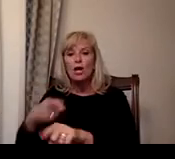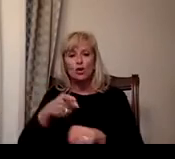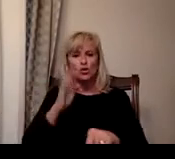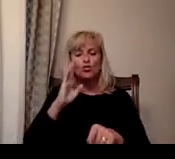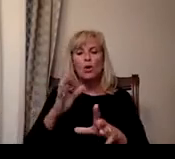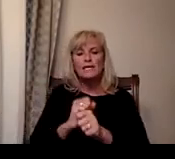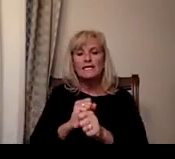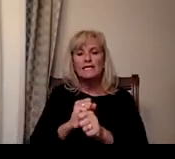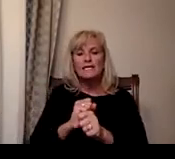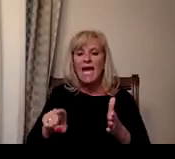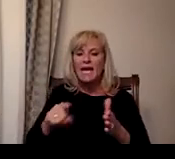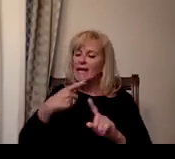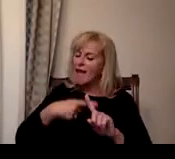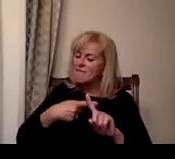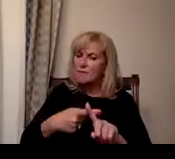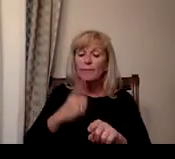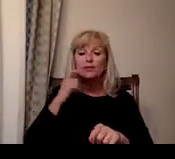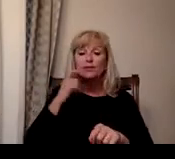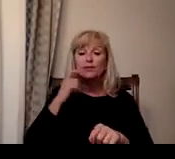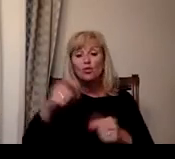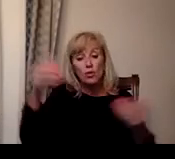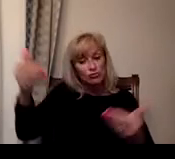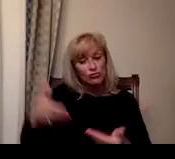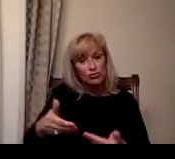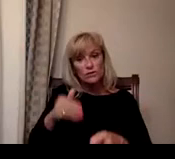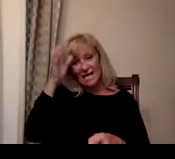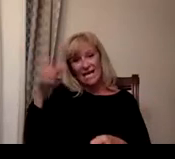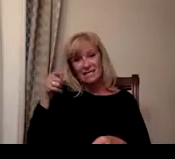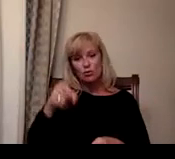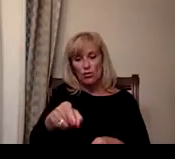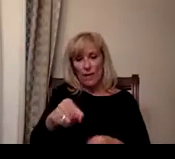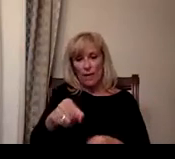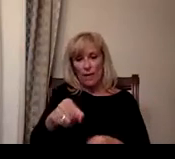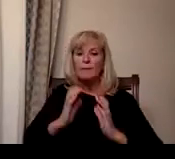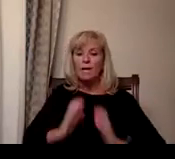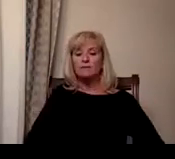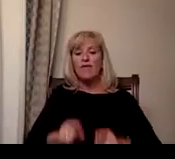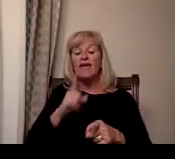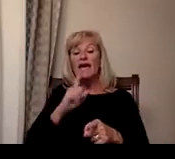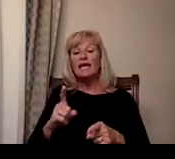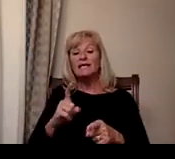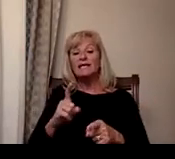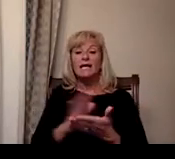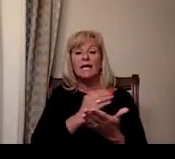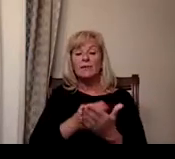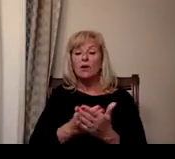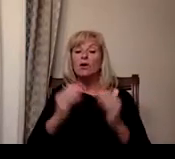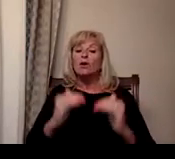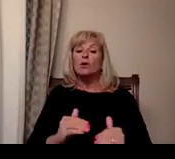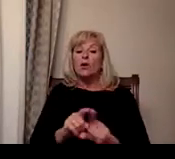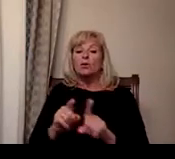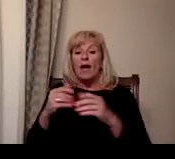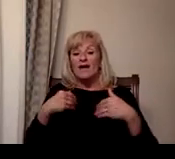you were the salesperson. You were the one that introduced them to that. So that is really our compensation plan. And we also have leadership